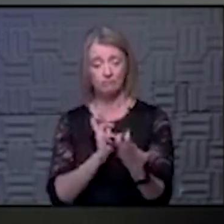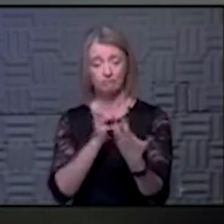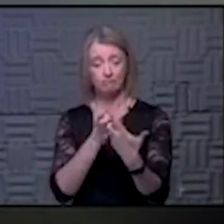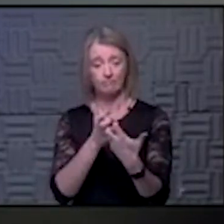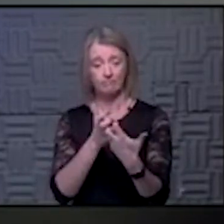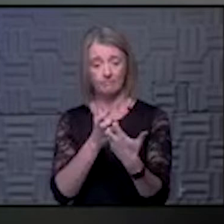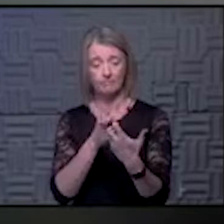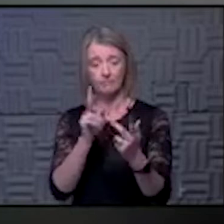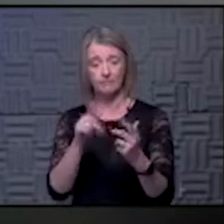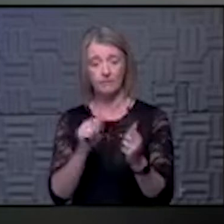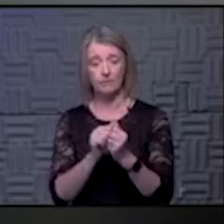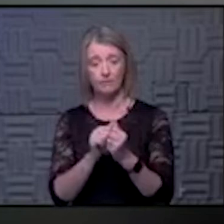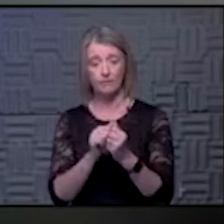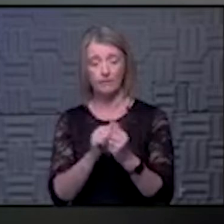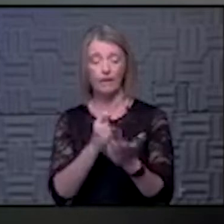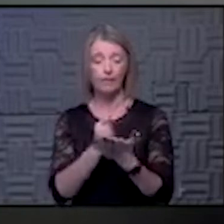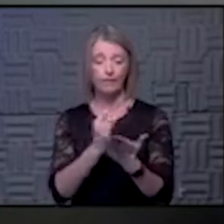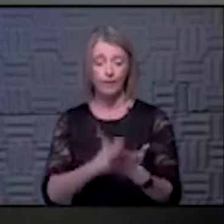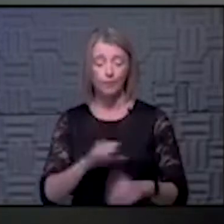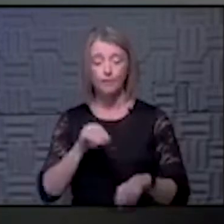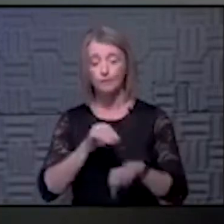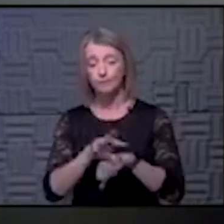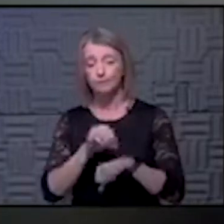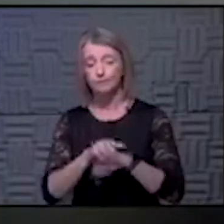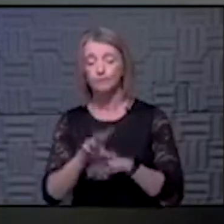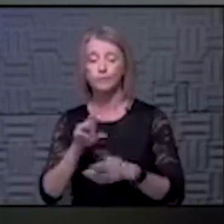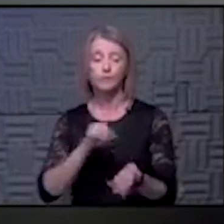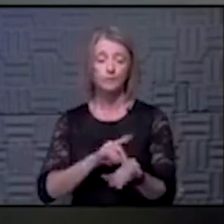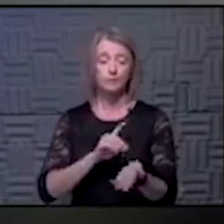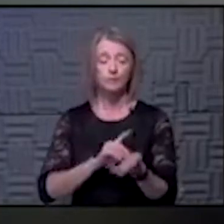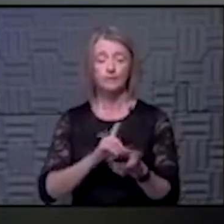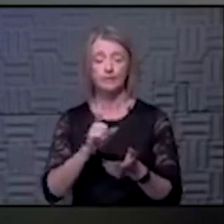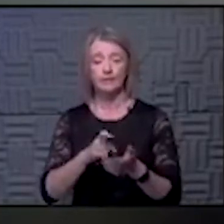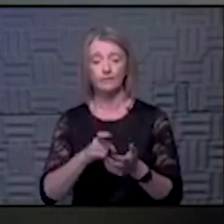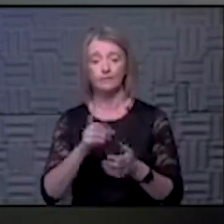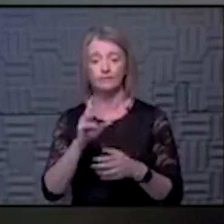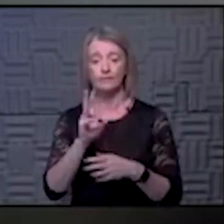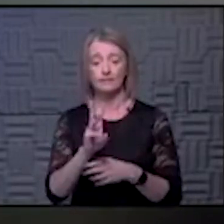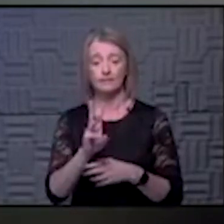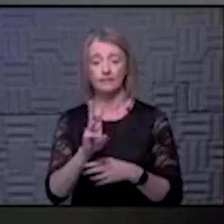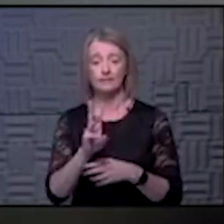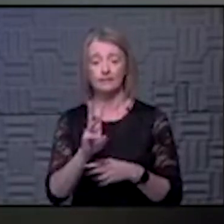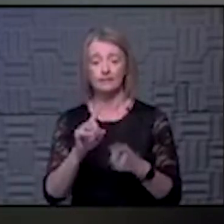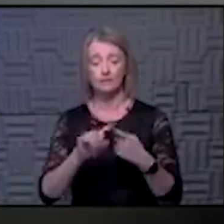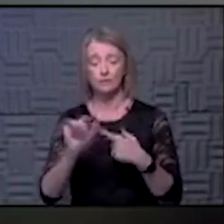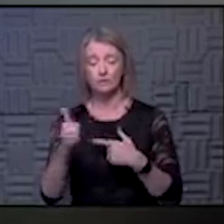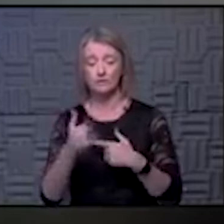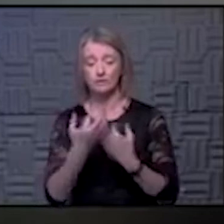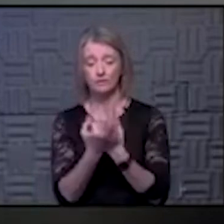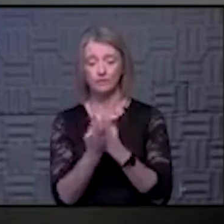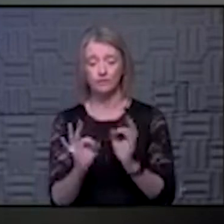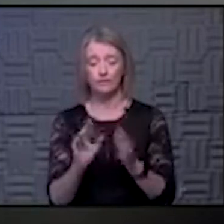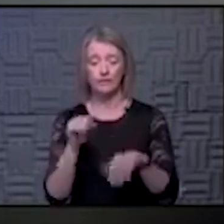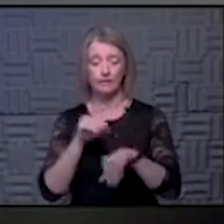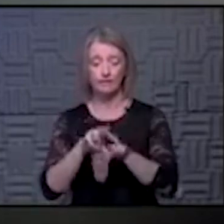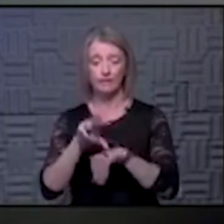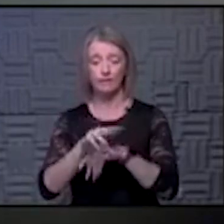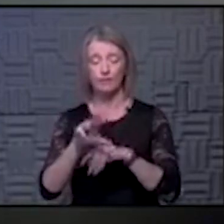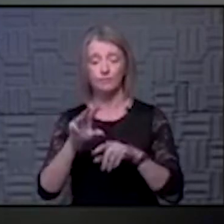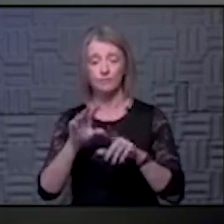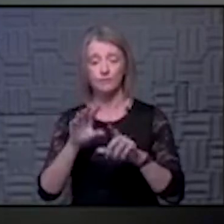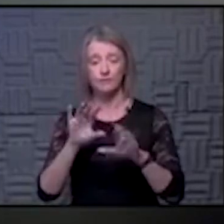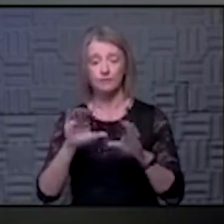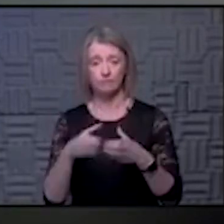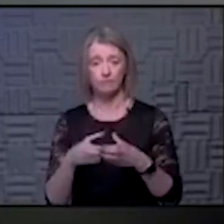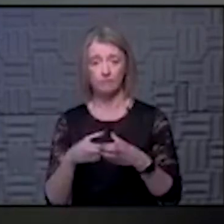a therapist or a clinician and giving them 6 to 10 free therapy sessions so they can